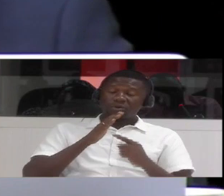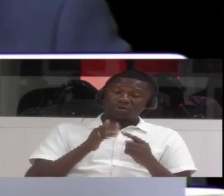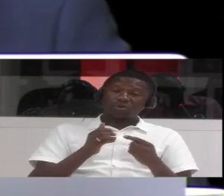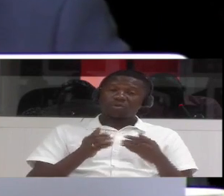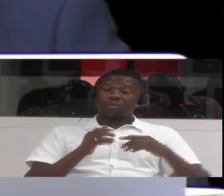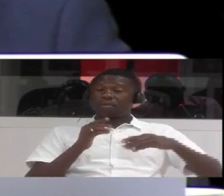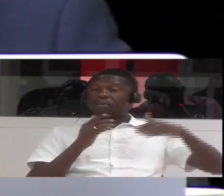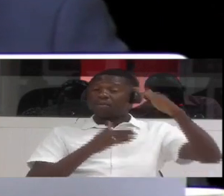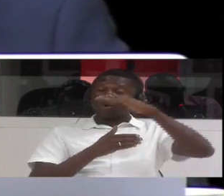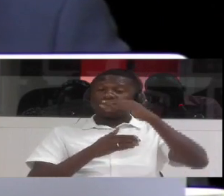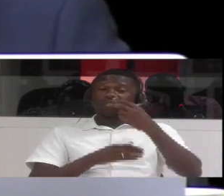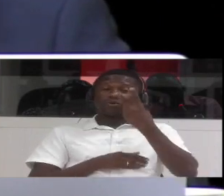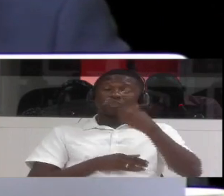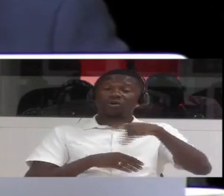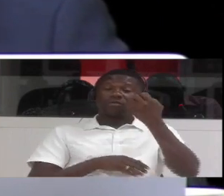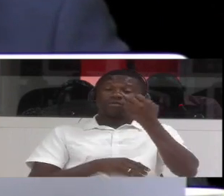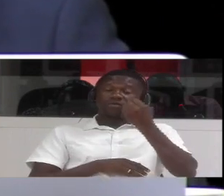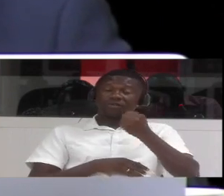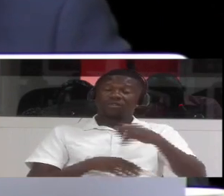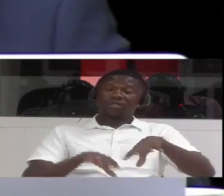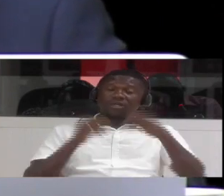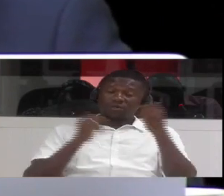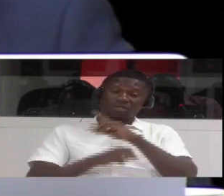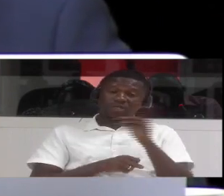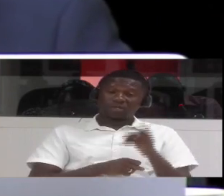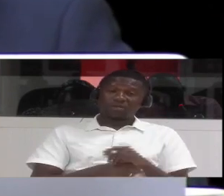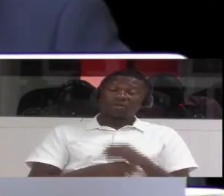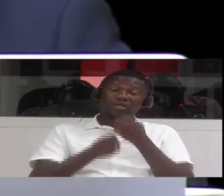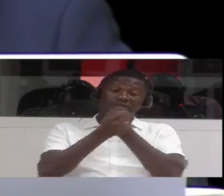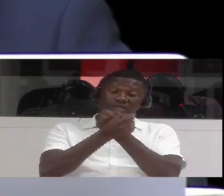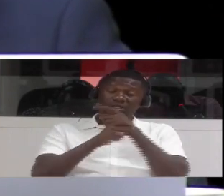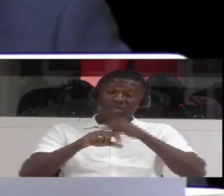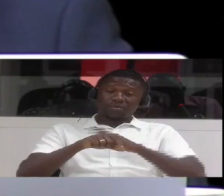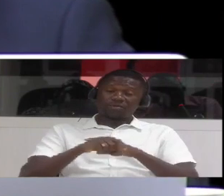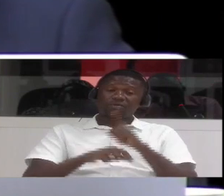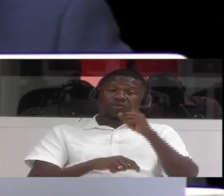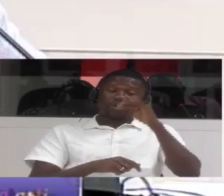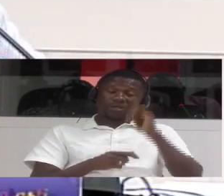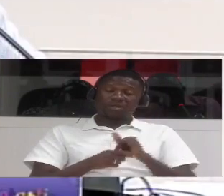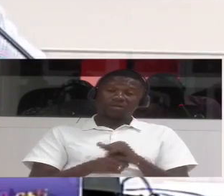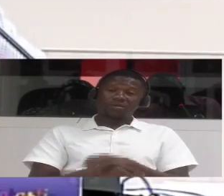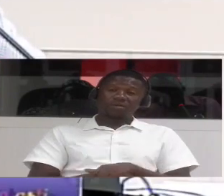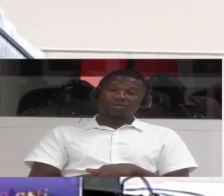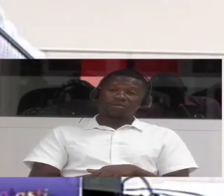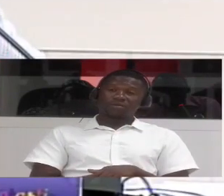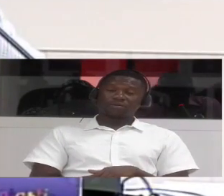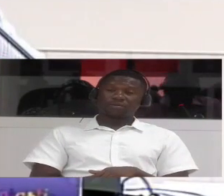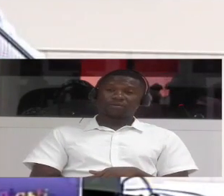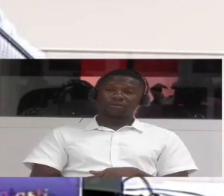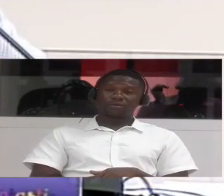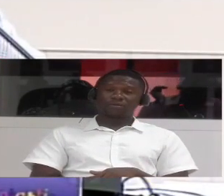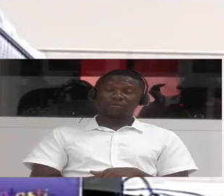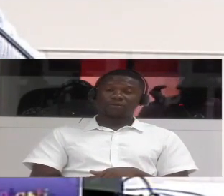$250,000 and a jail term of a minimum of 1 year of to both fine and imprisonment. So